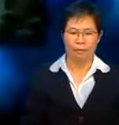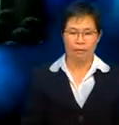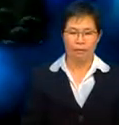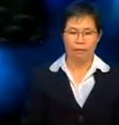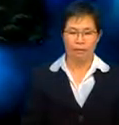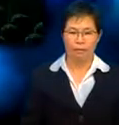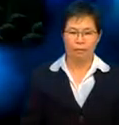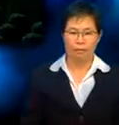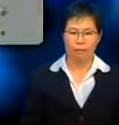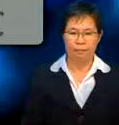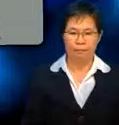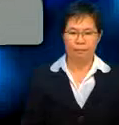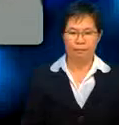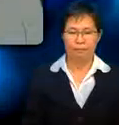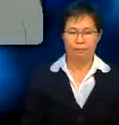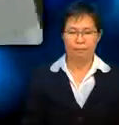Professor.